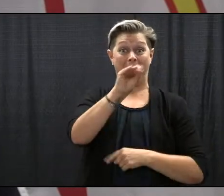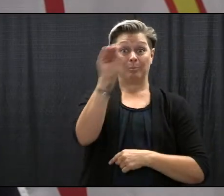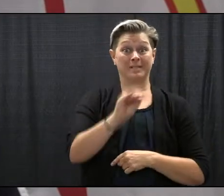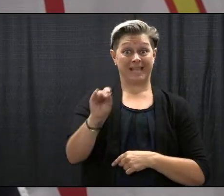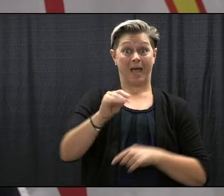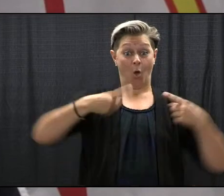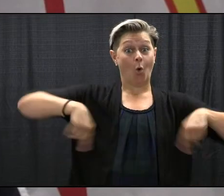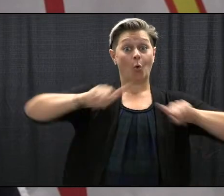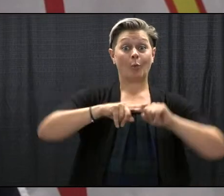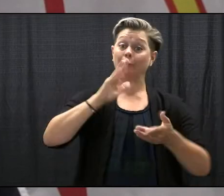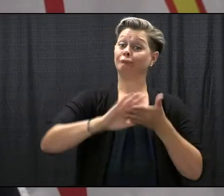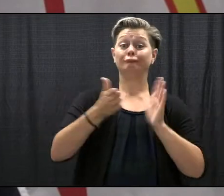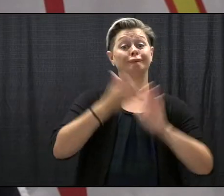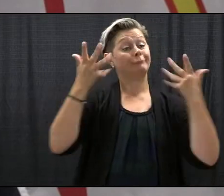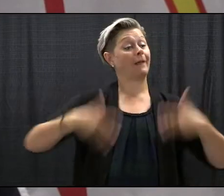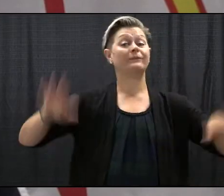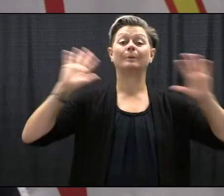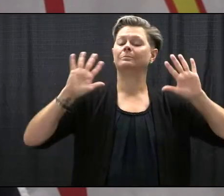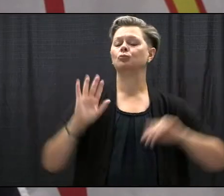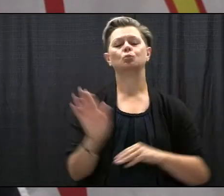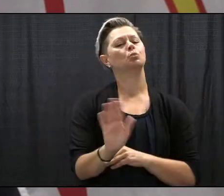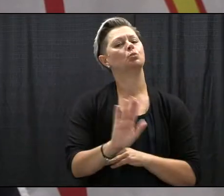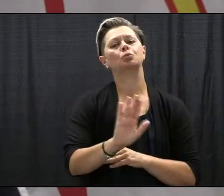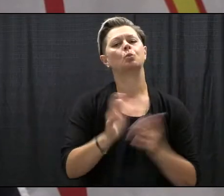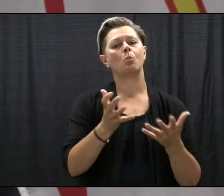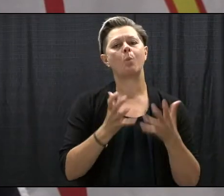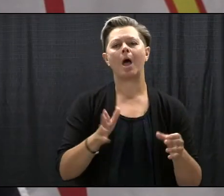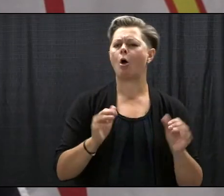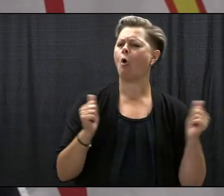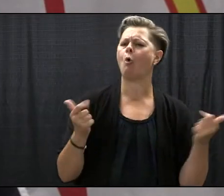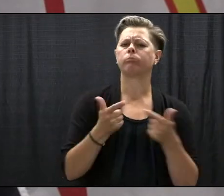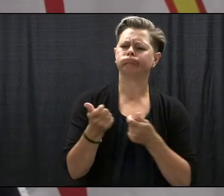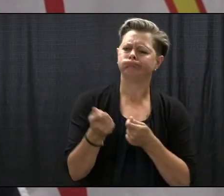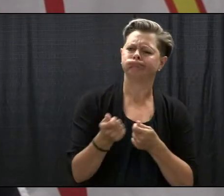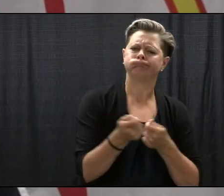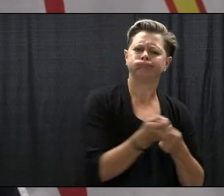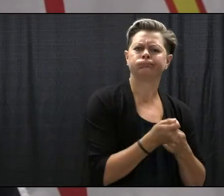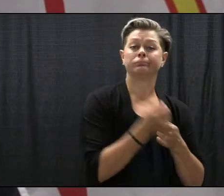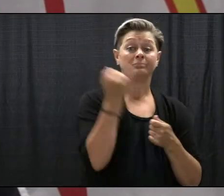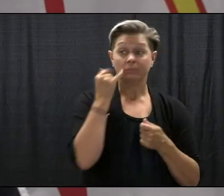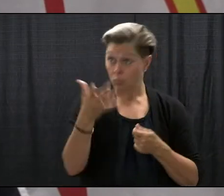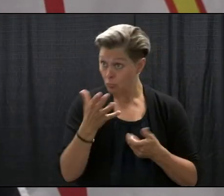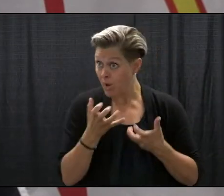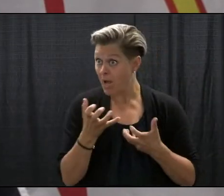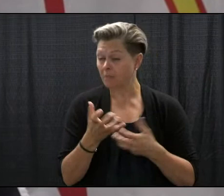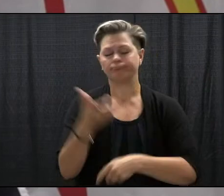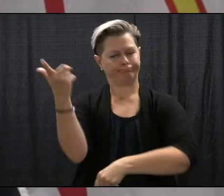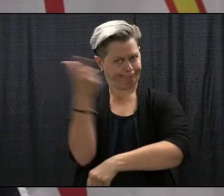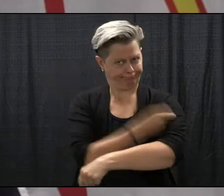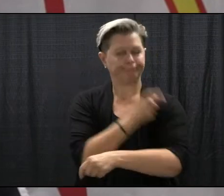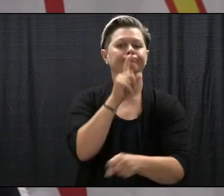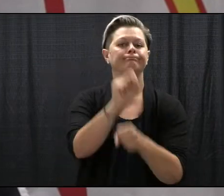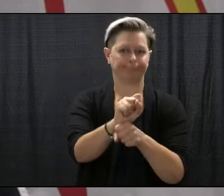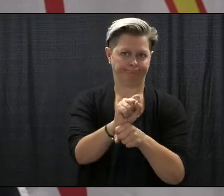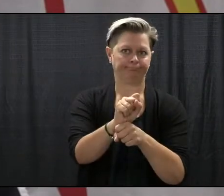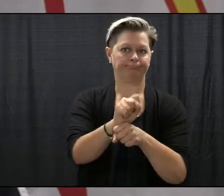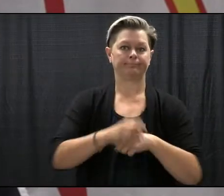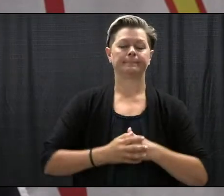that we're going to stop. We want to get as many people vaccinated as possible, and anyone who wants to be vaccinated, we want to vaccinate them.